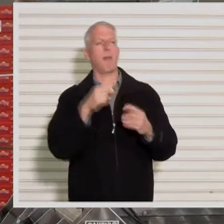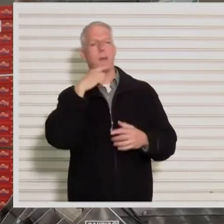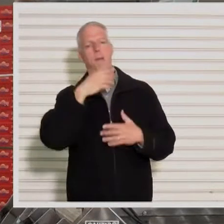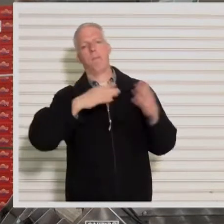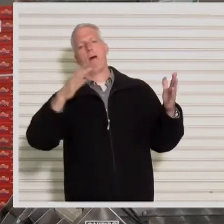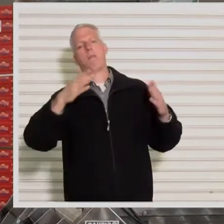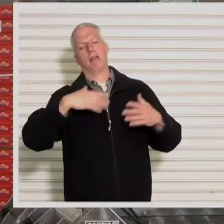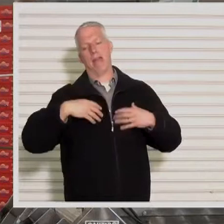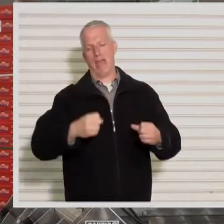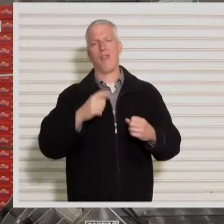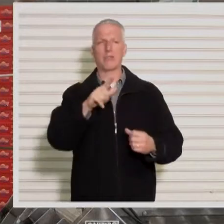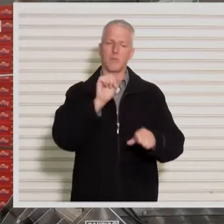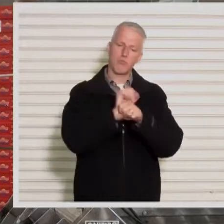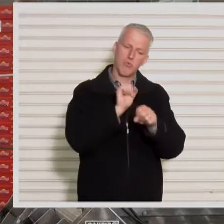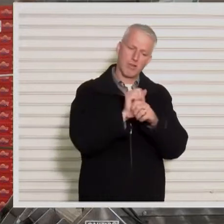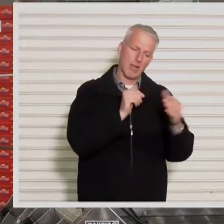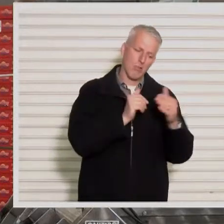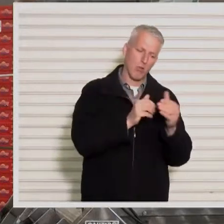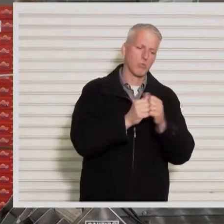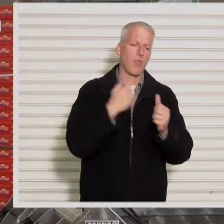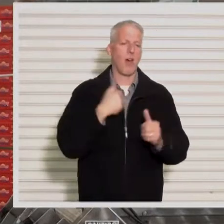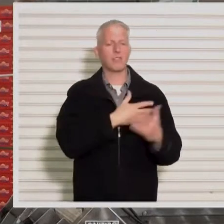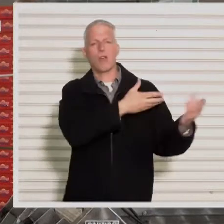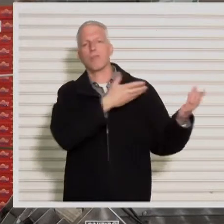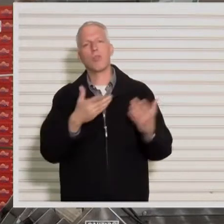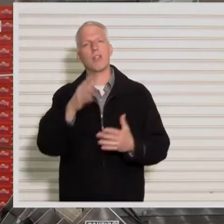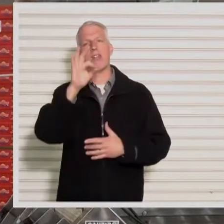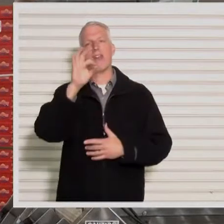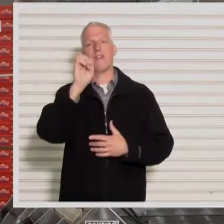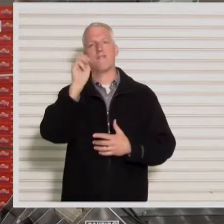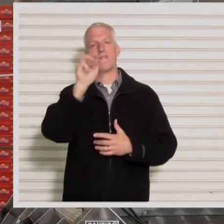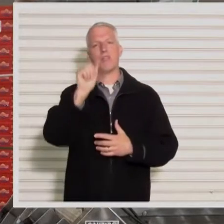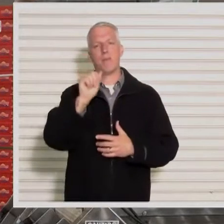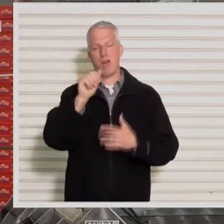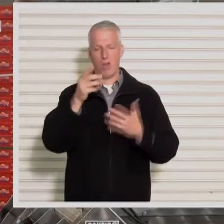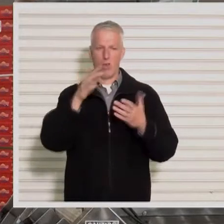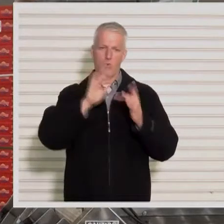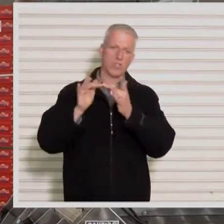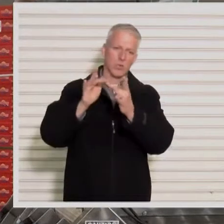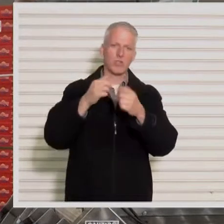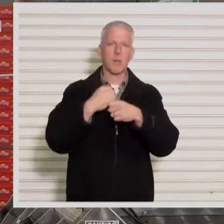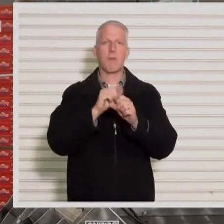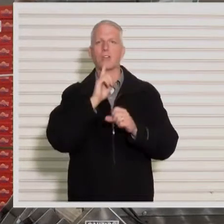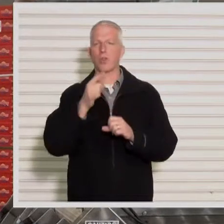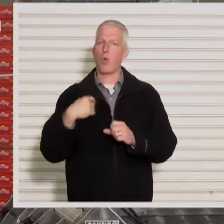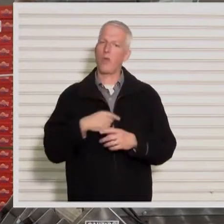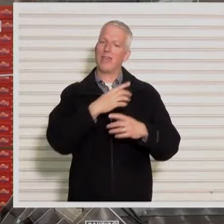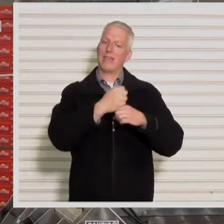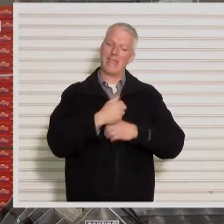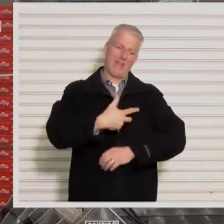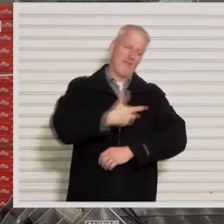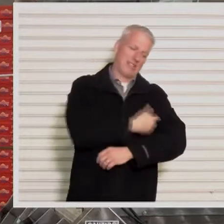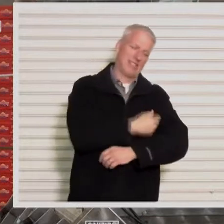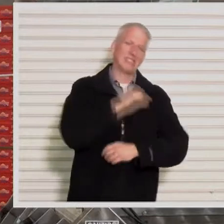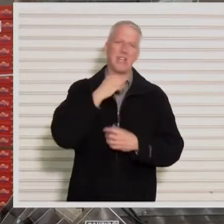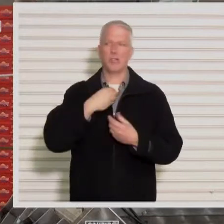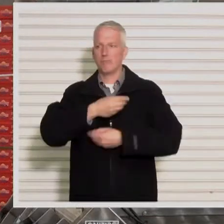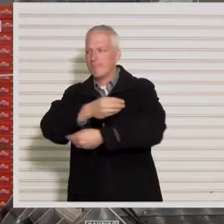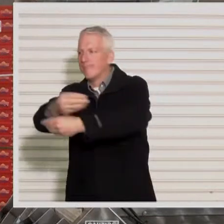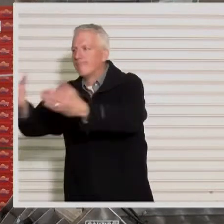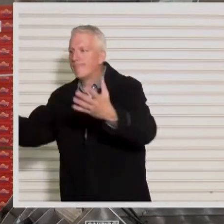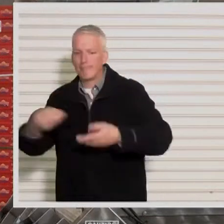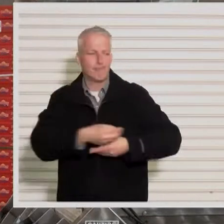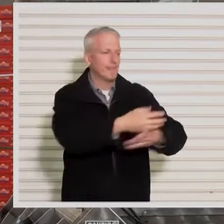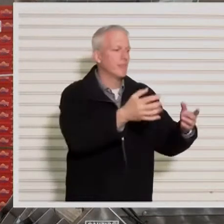working closely with us in bringing in FEMA resources initially, and making sure that we get vaccines into